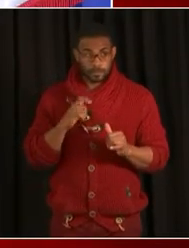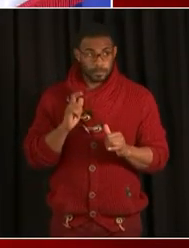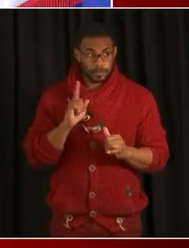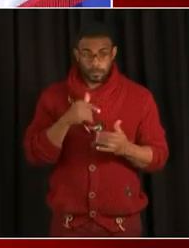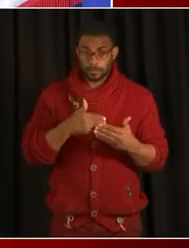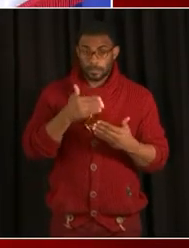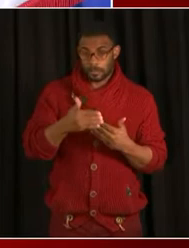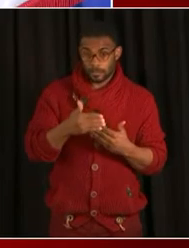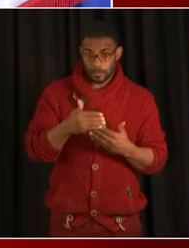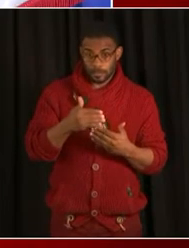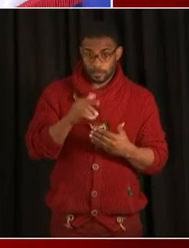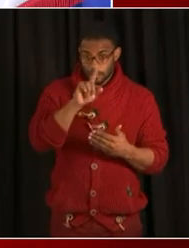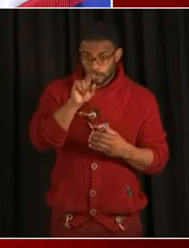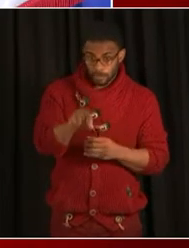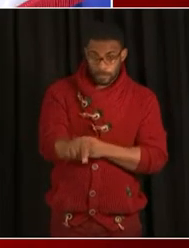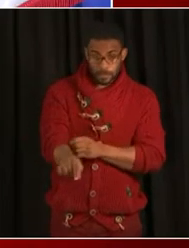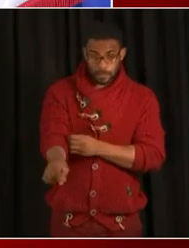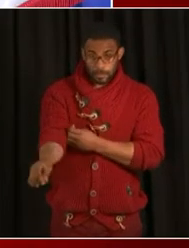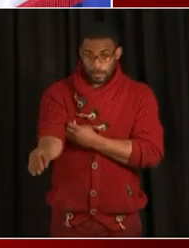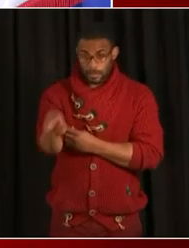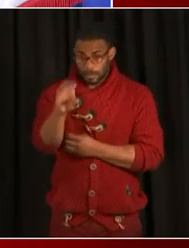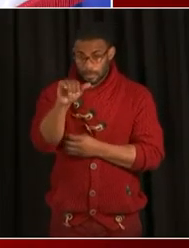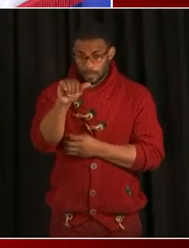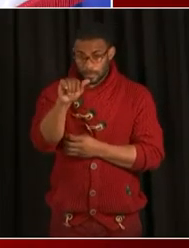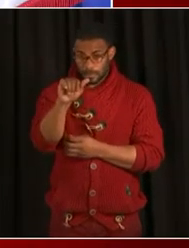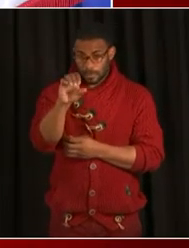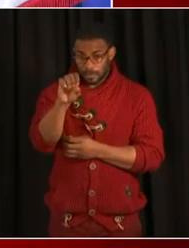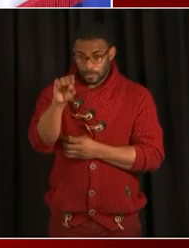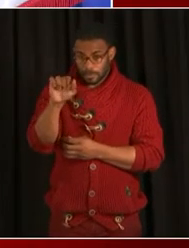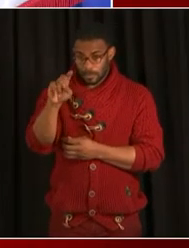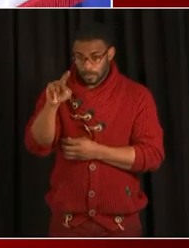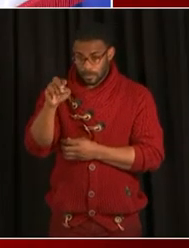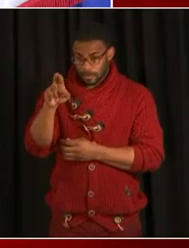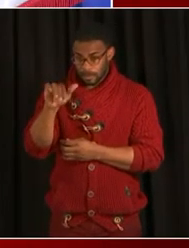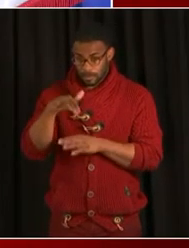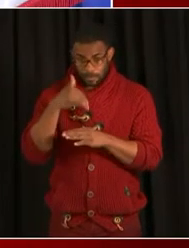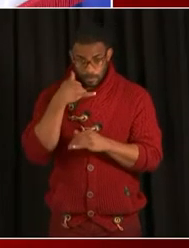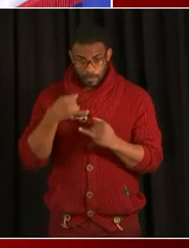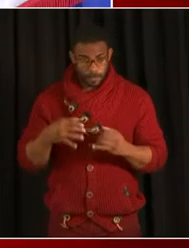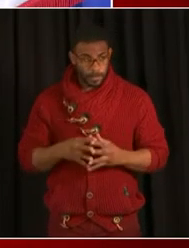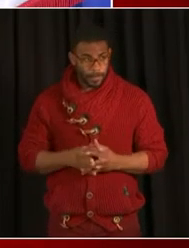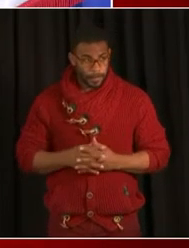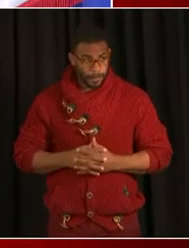I want to go to the next question. Cassandra is on the phone line.